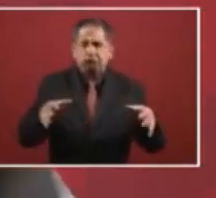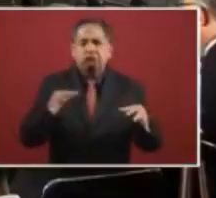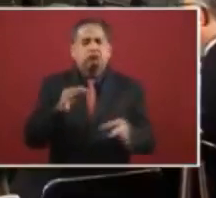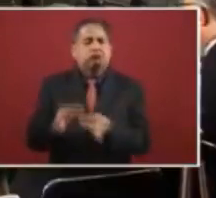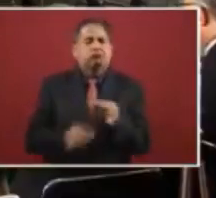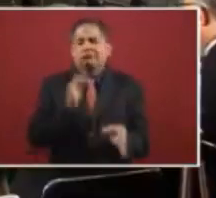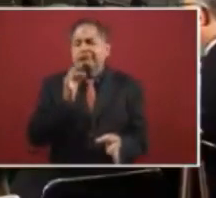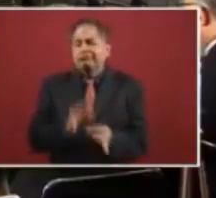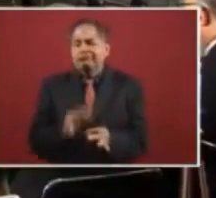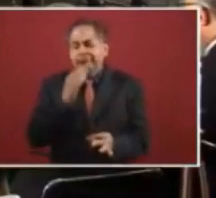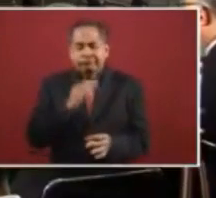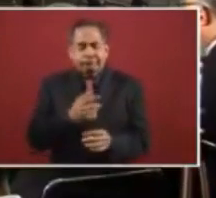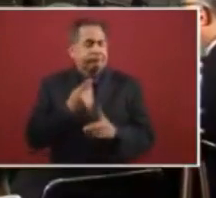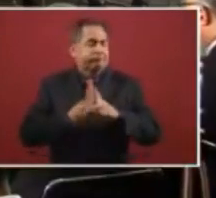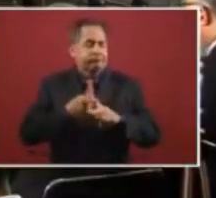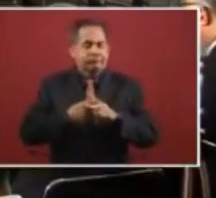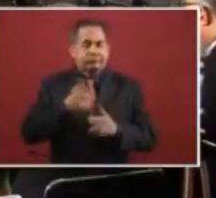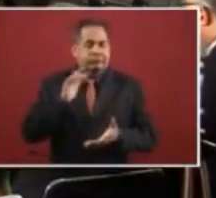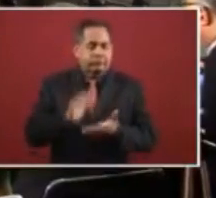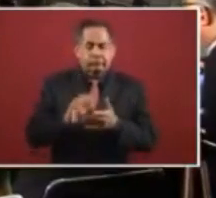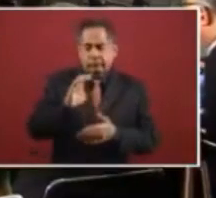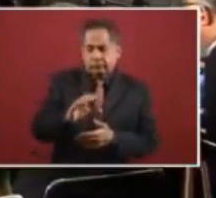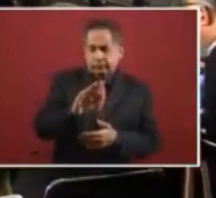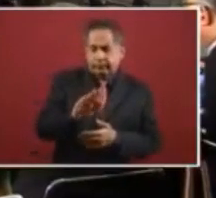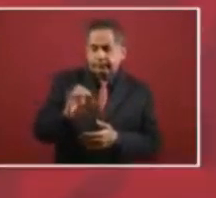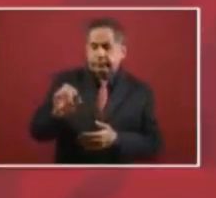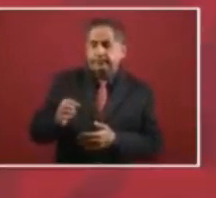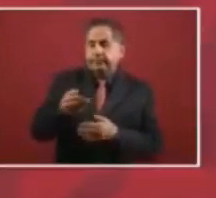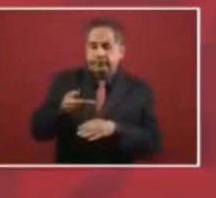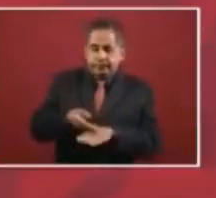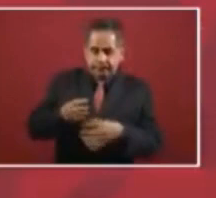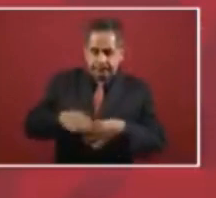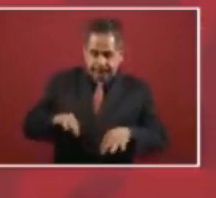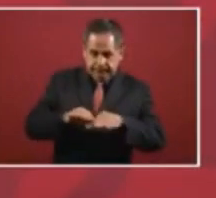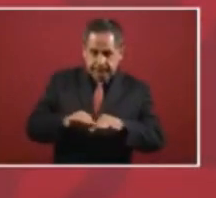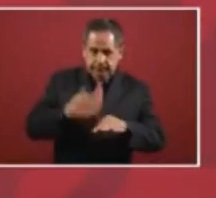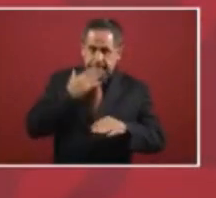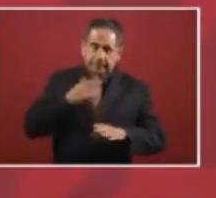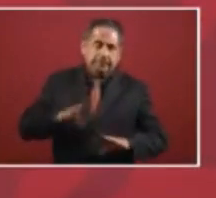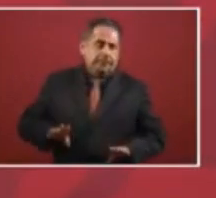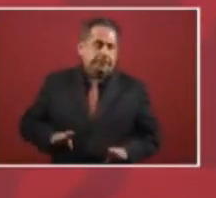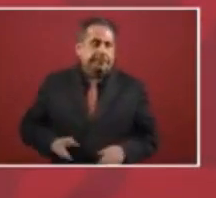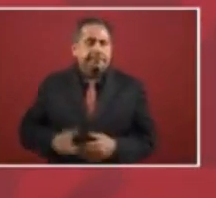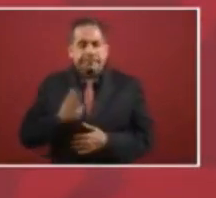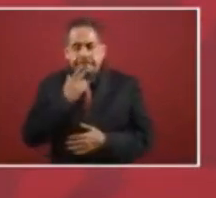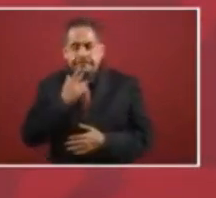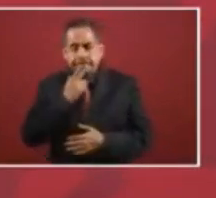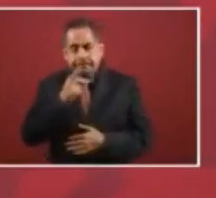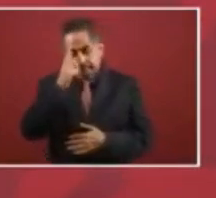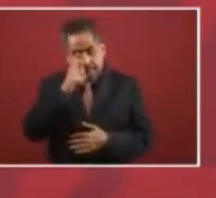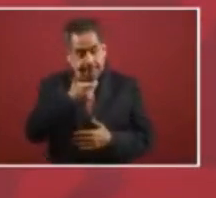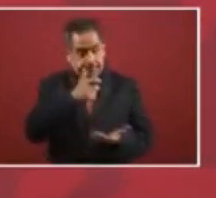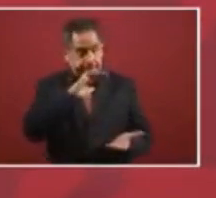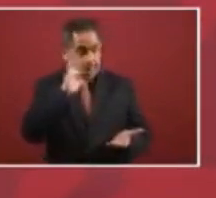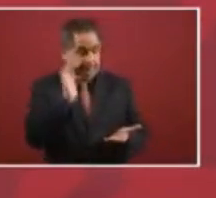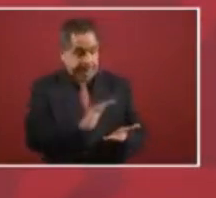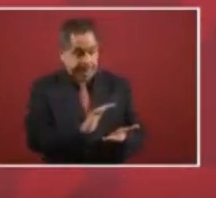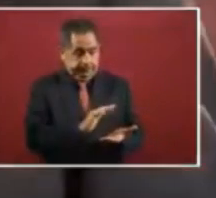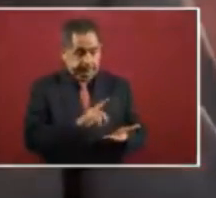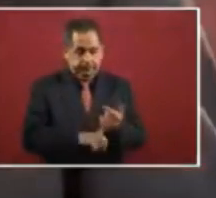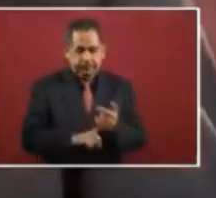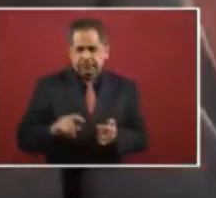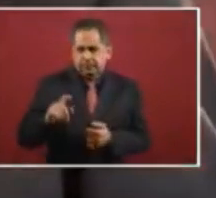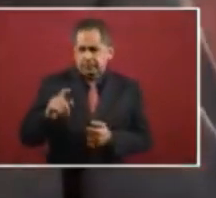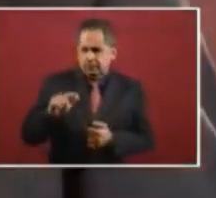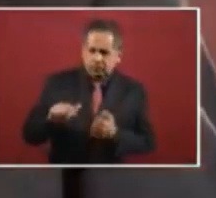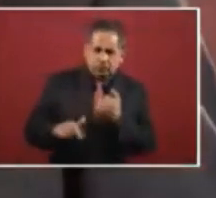that we came to this agreement, this tariff, and it guarantees for us